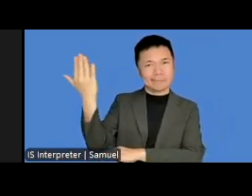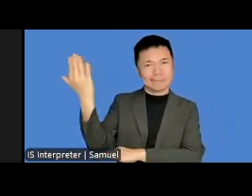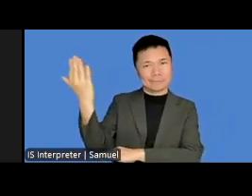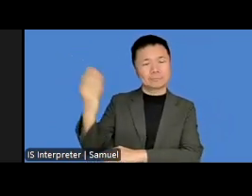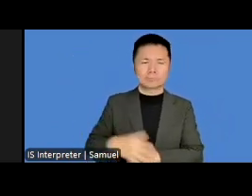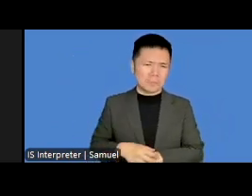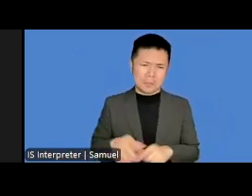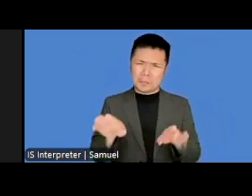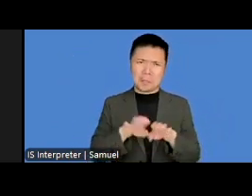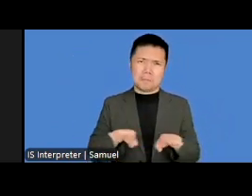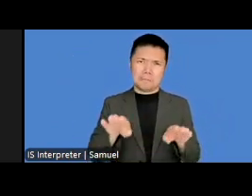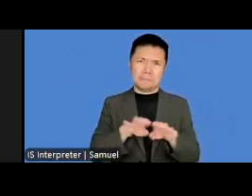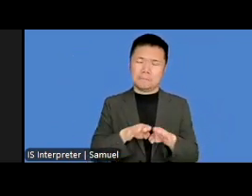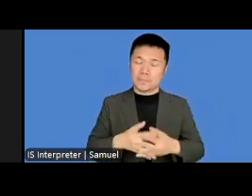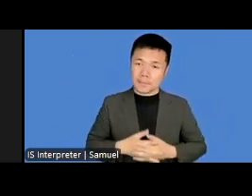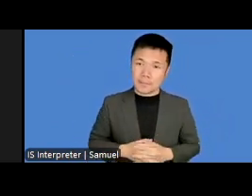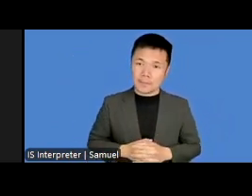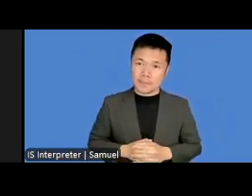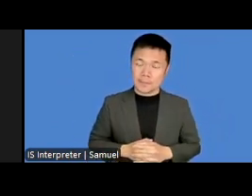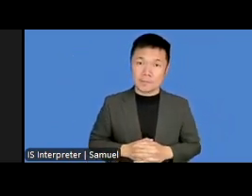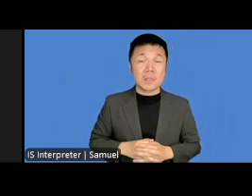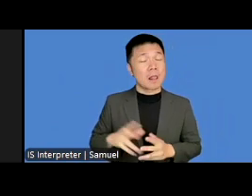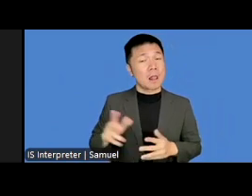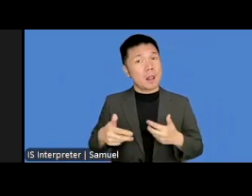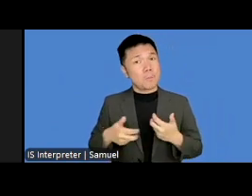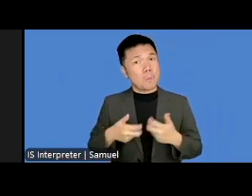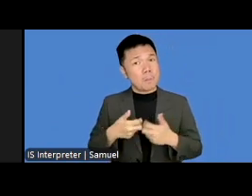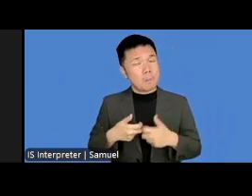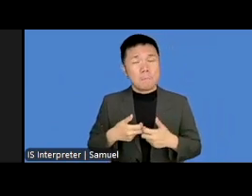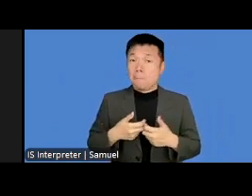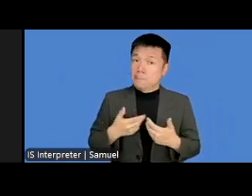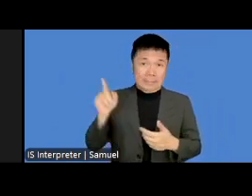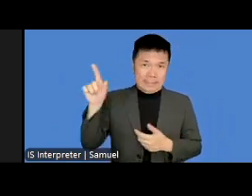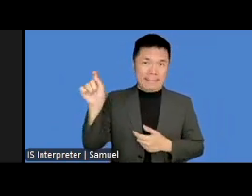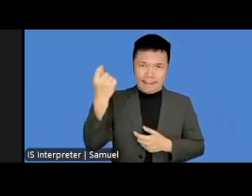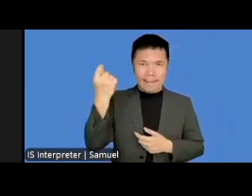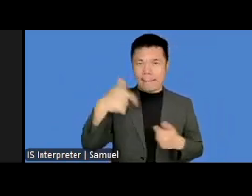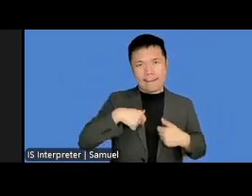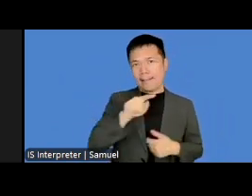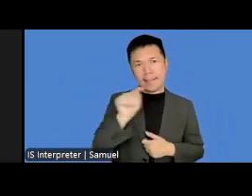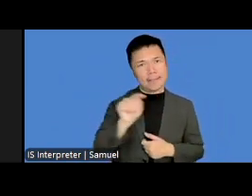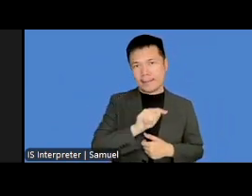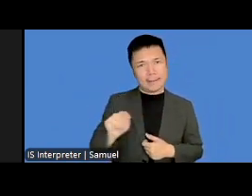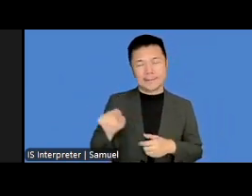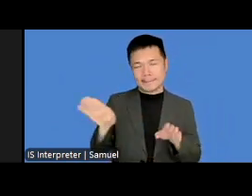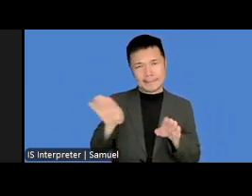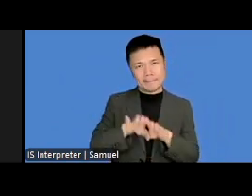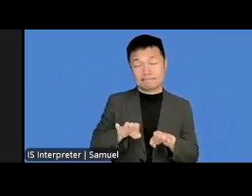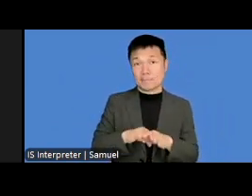also experiencing the same challenge of inadequate data. Although we had a census